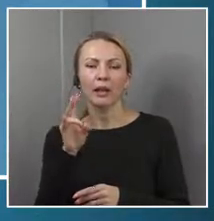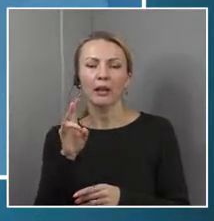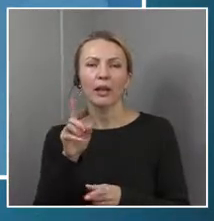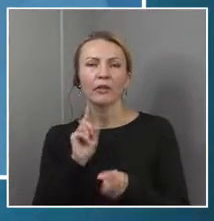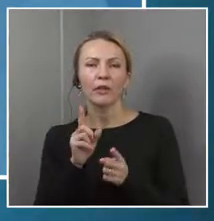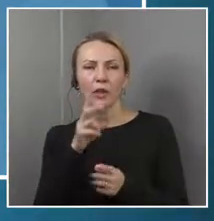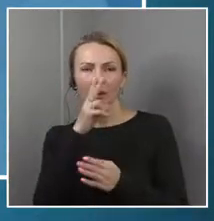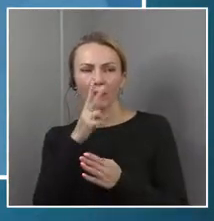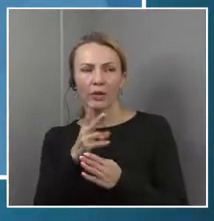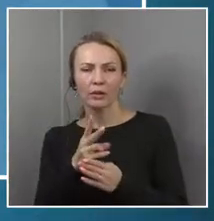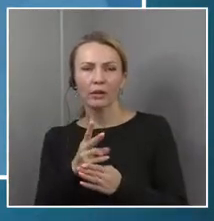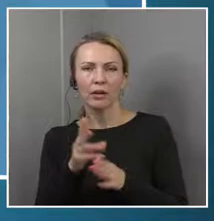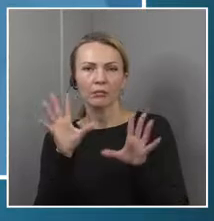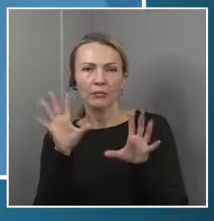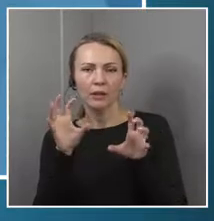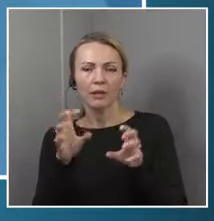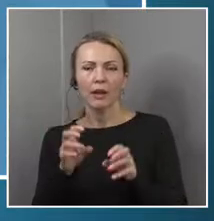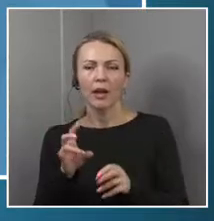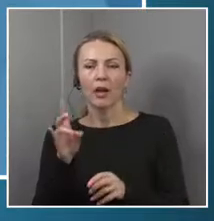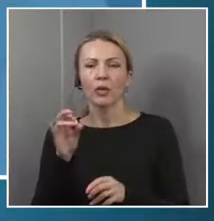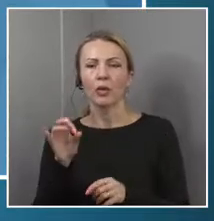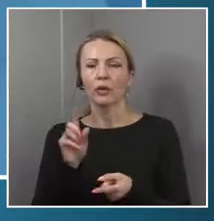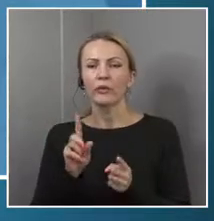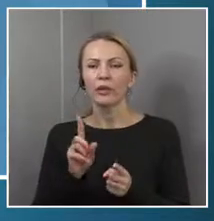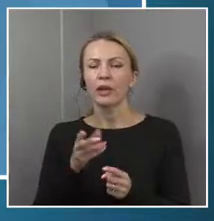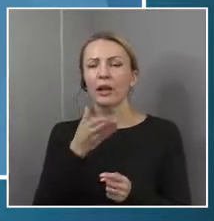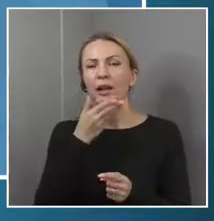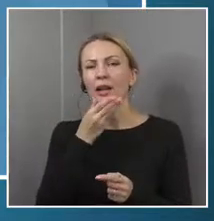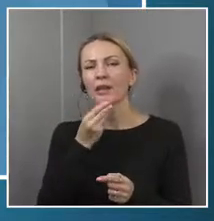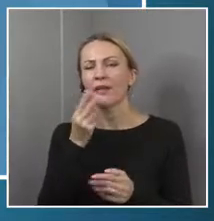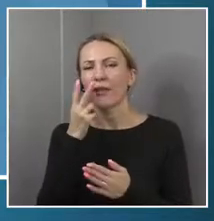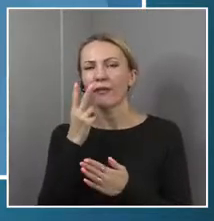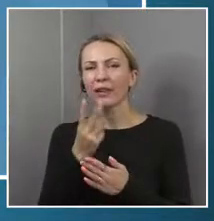first time, that's what I noticed, how